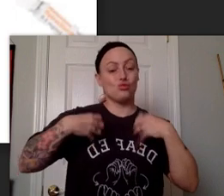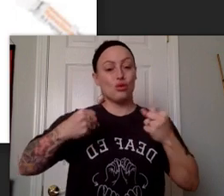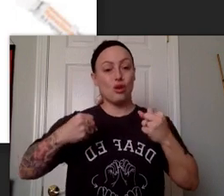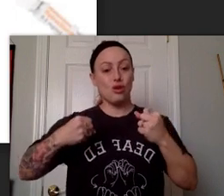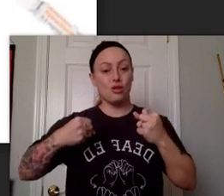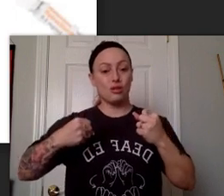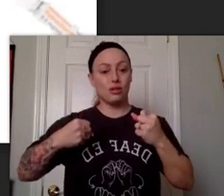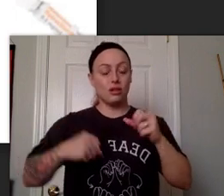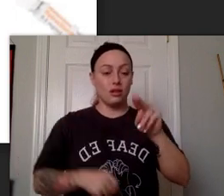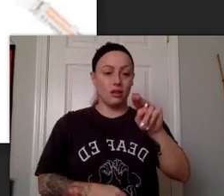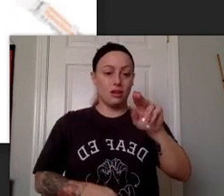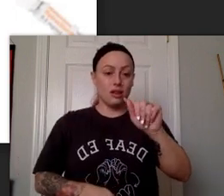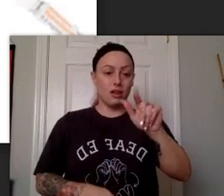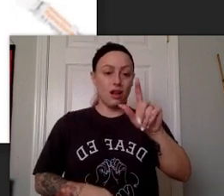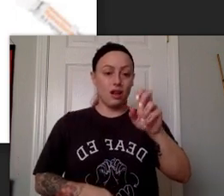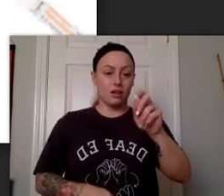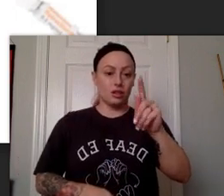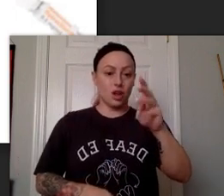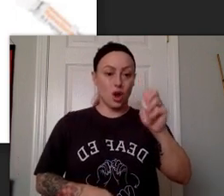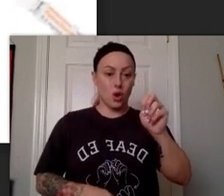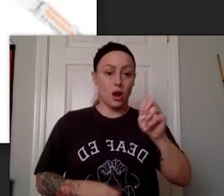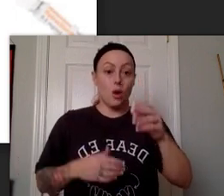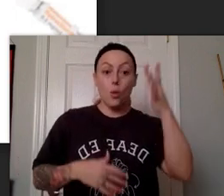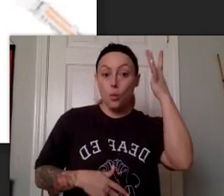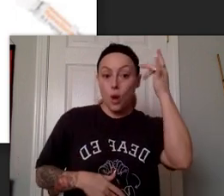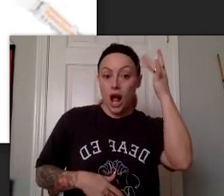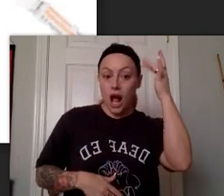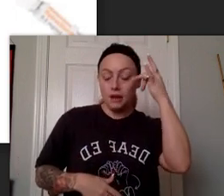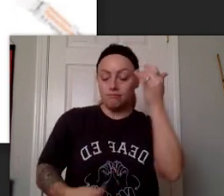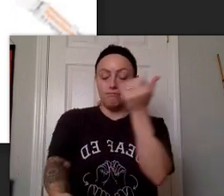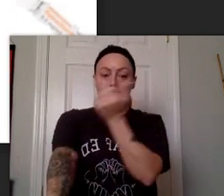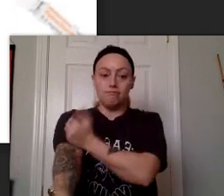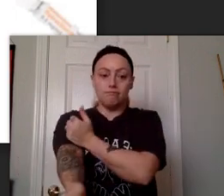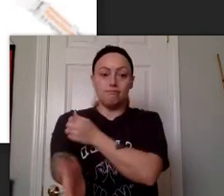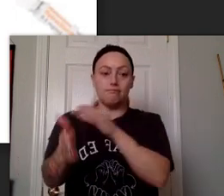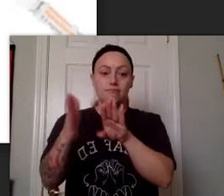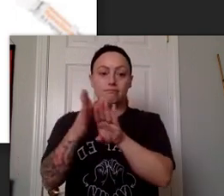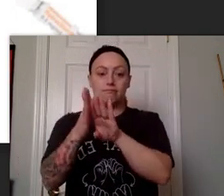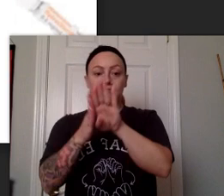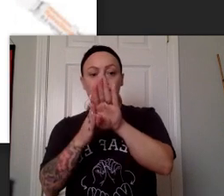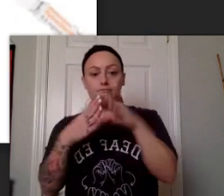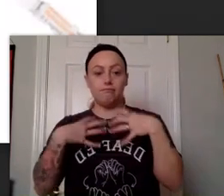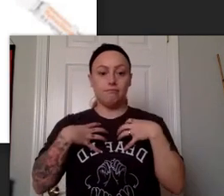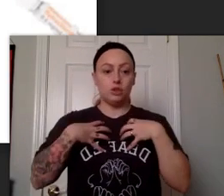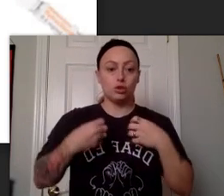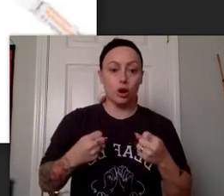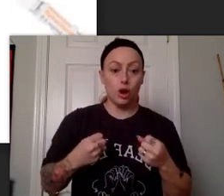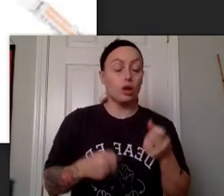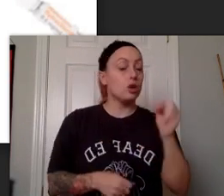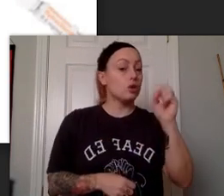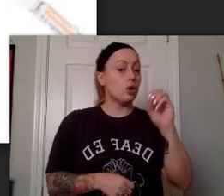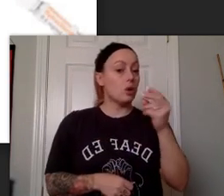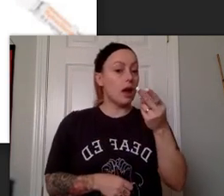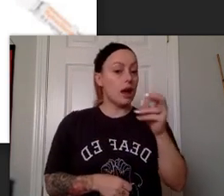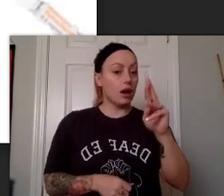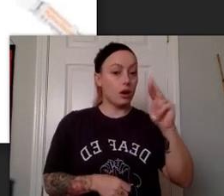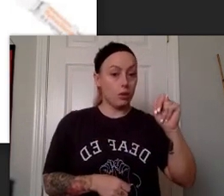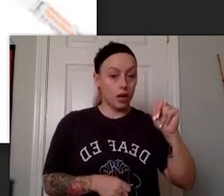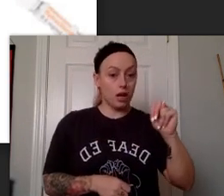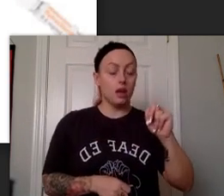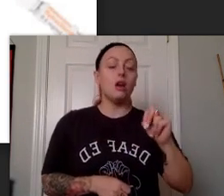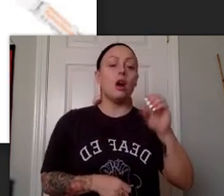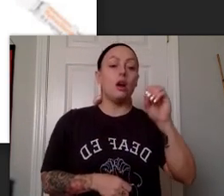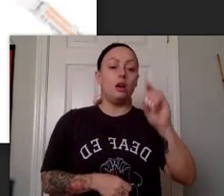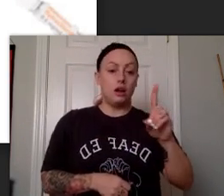naloxone because of the time that we have to respond. So in a standard heroin overdose, for example, you have about 5 to